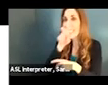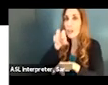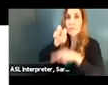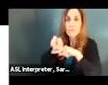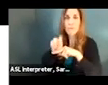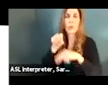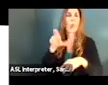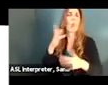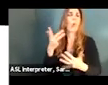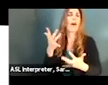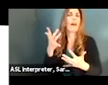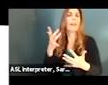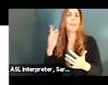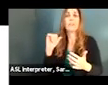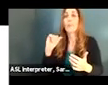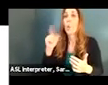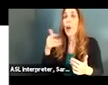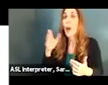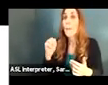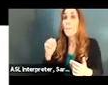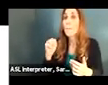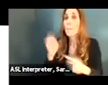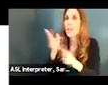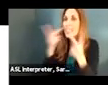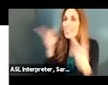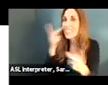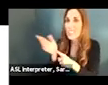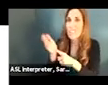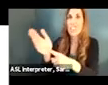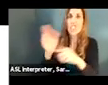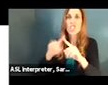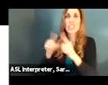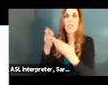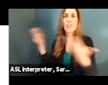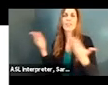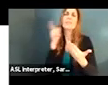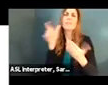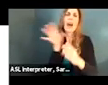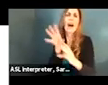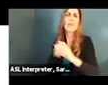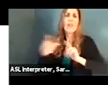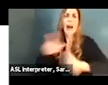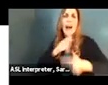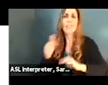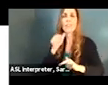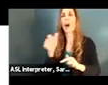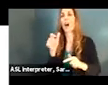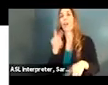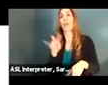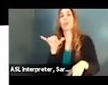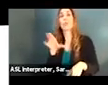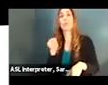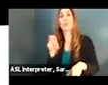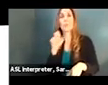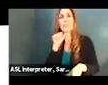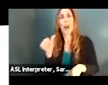or something like that. And it might not be as interactive, but we can use that instead of just turning on YouTube,